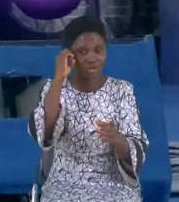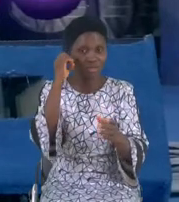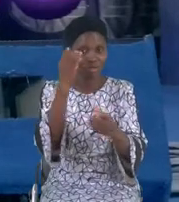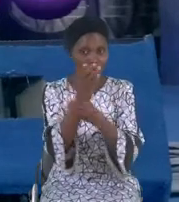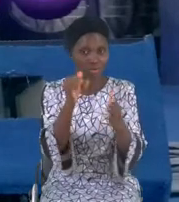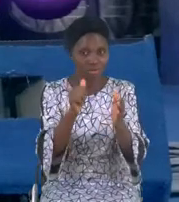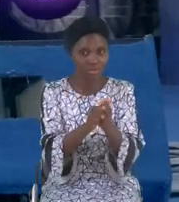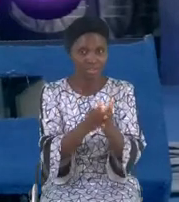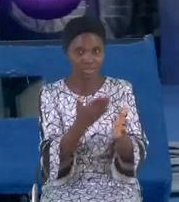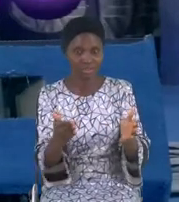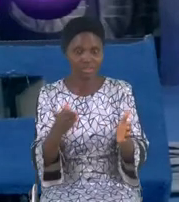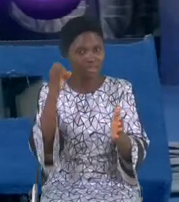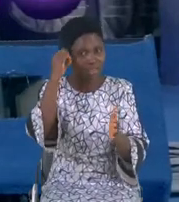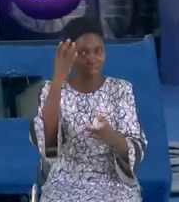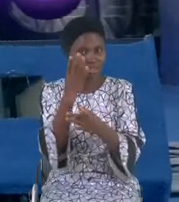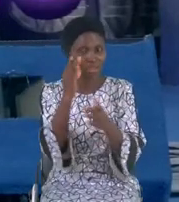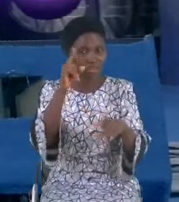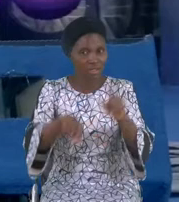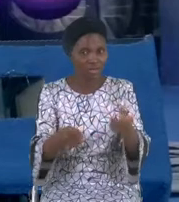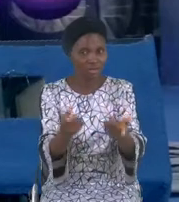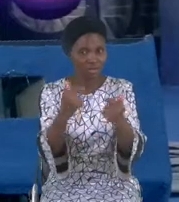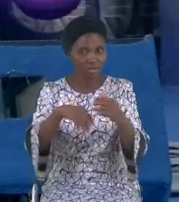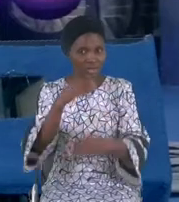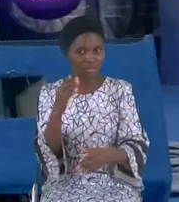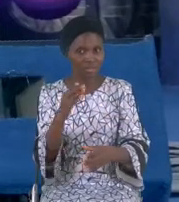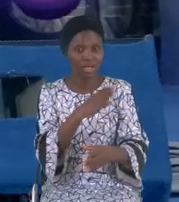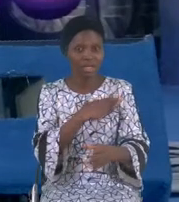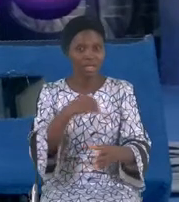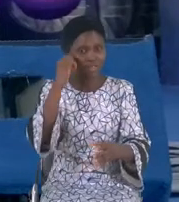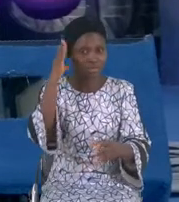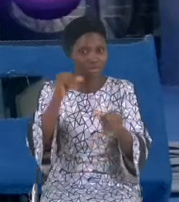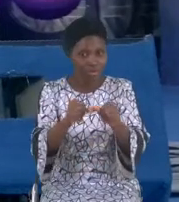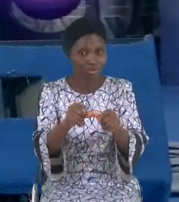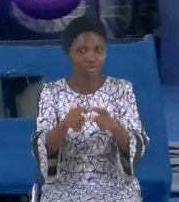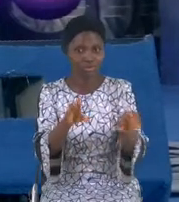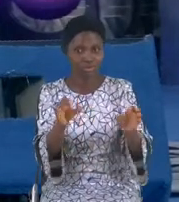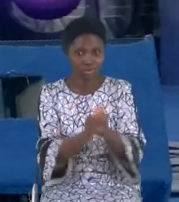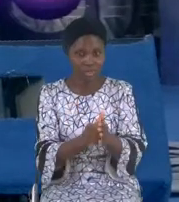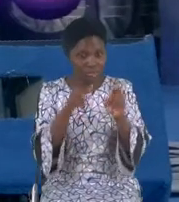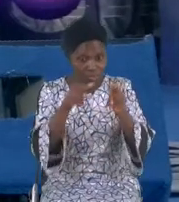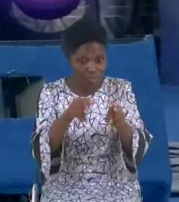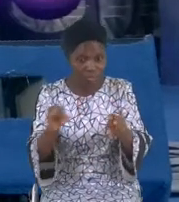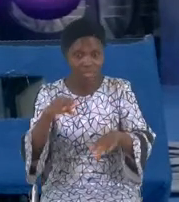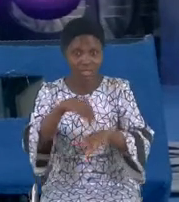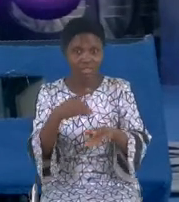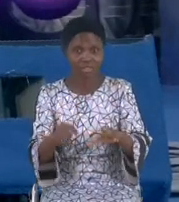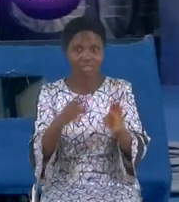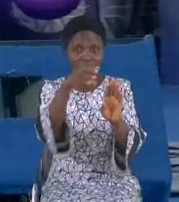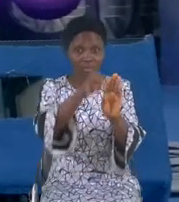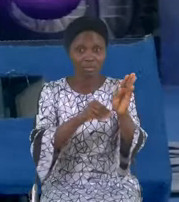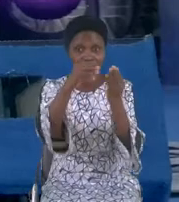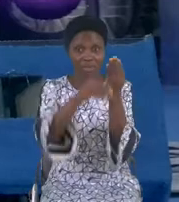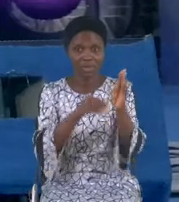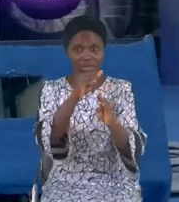sons cannot come out and then he'll be doing that and doing that and looking at the banana he will not look here look here look there